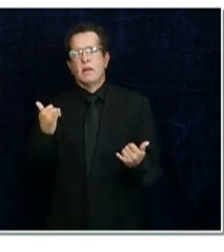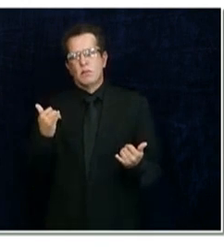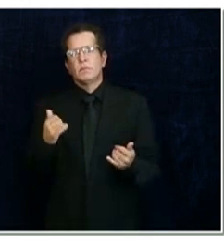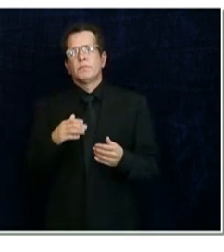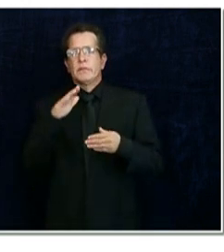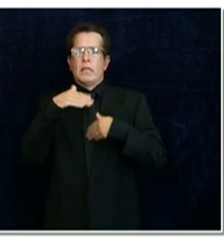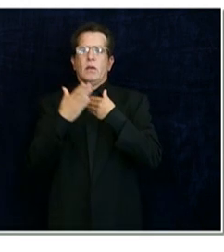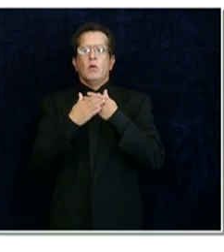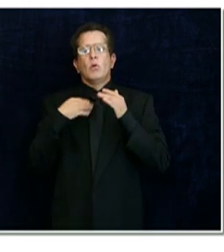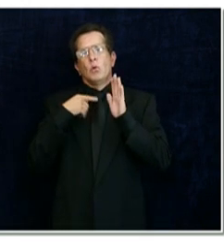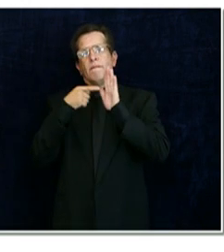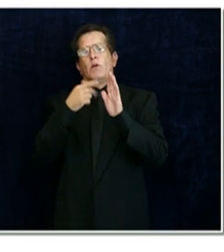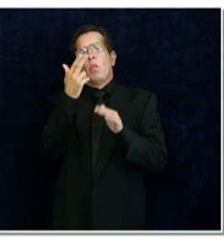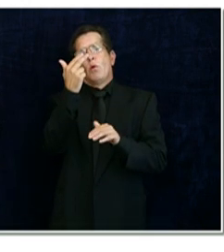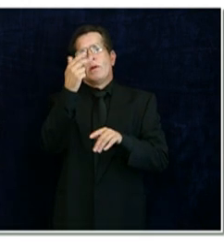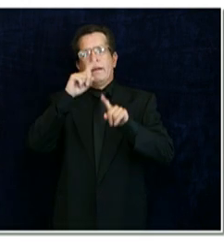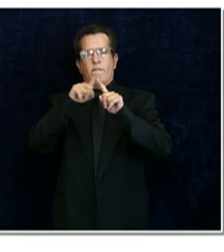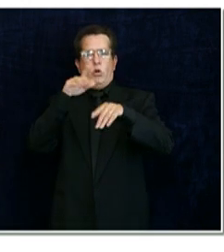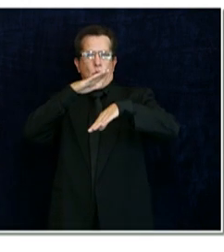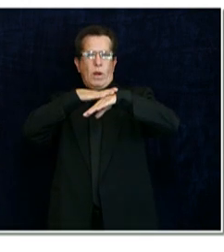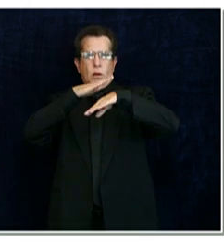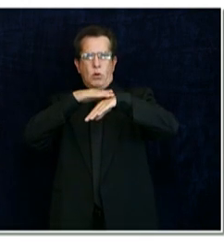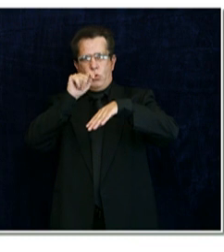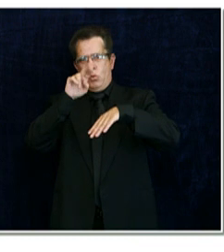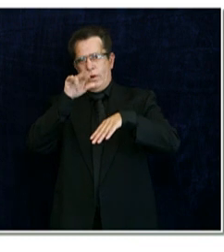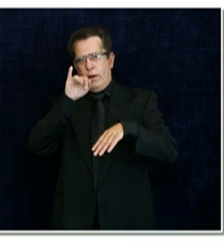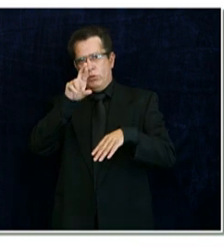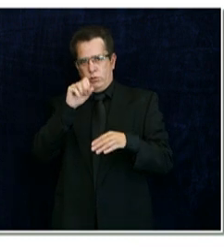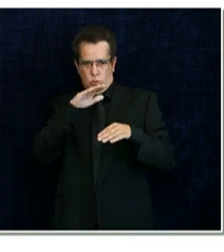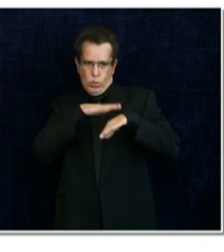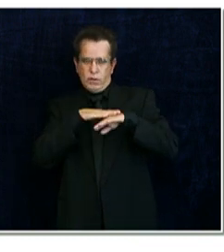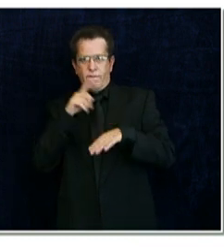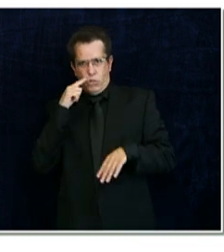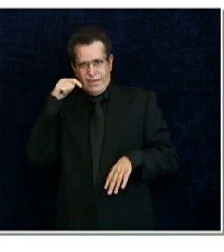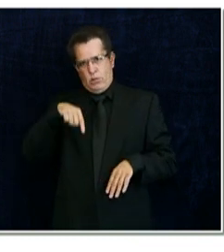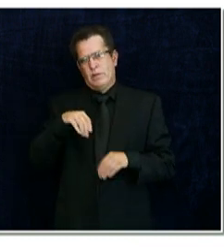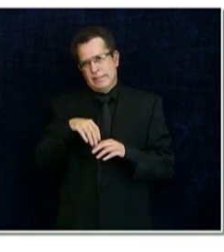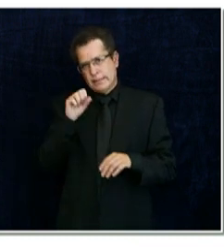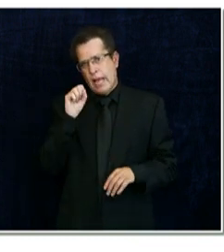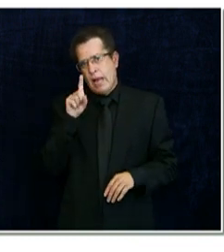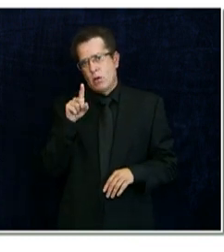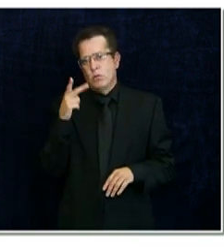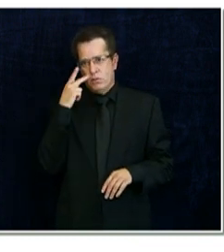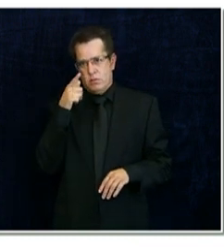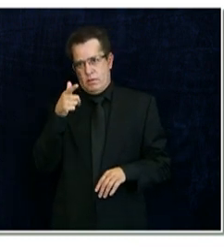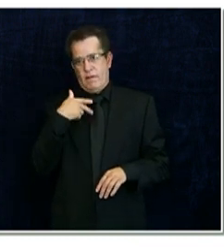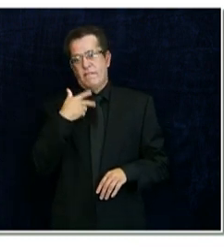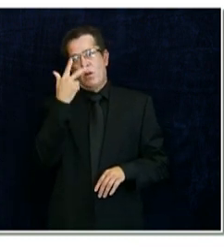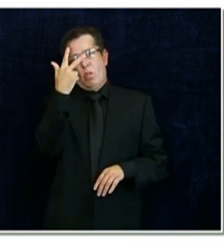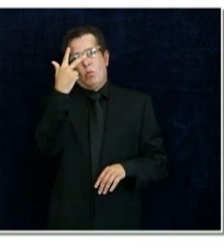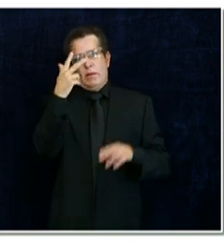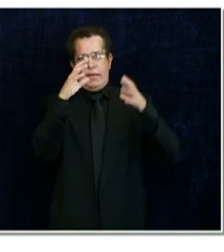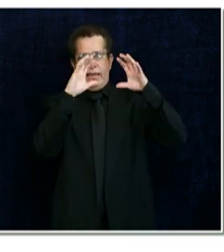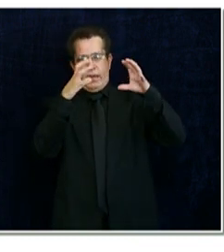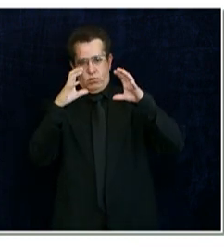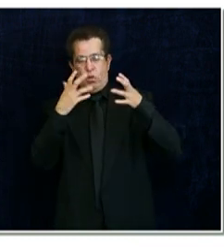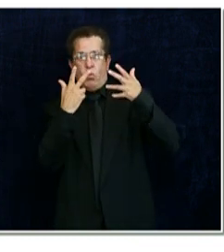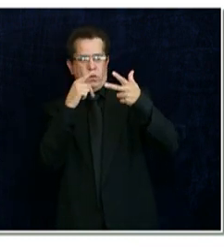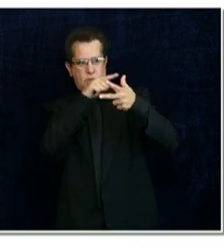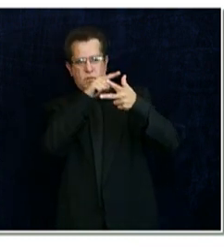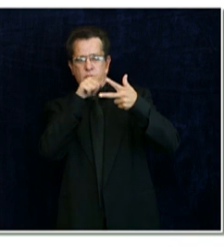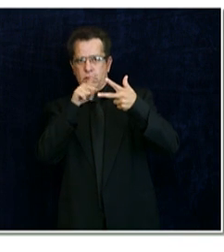I will review the 13 triggers for the County of San Diego. And as you can see on this slide, there are 3 triggers that are